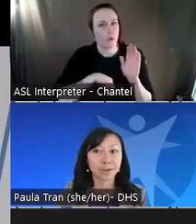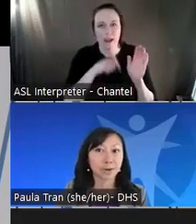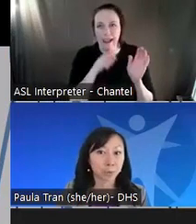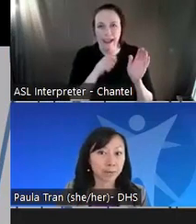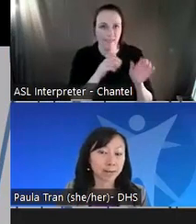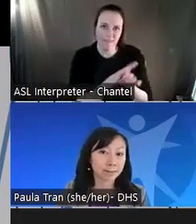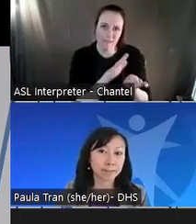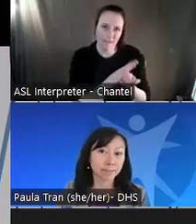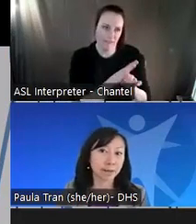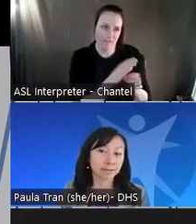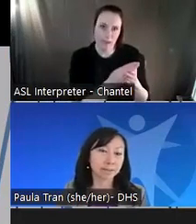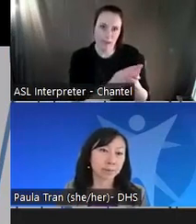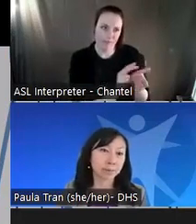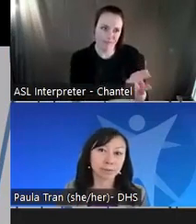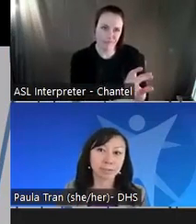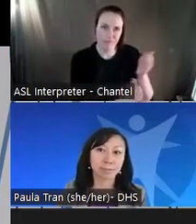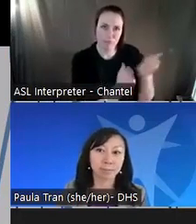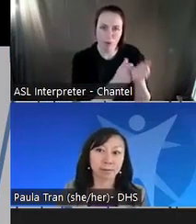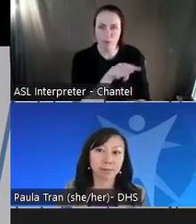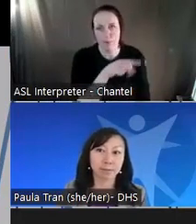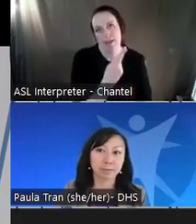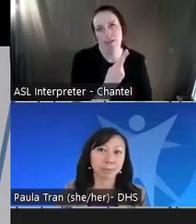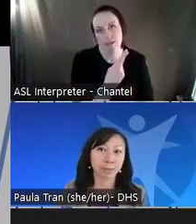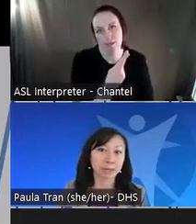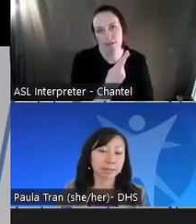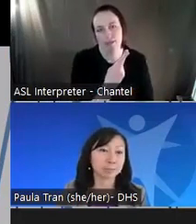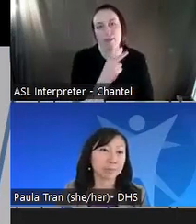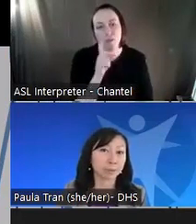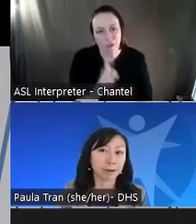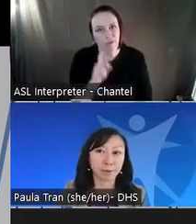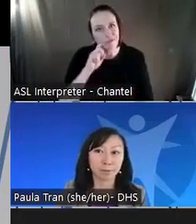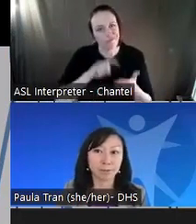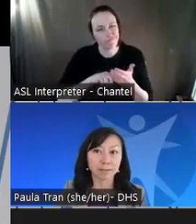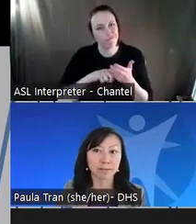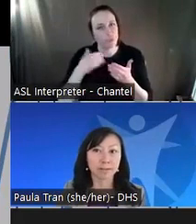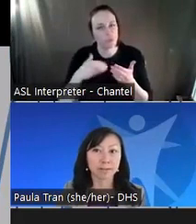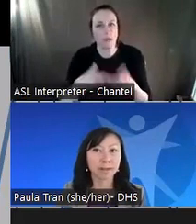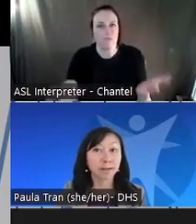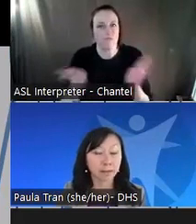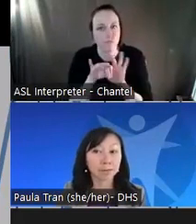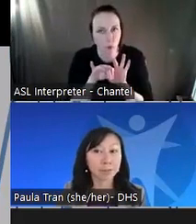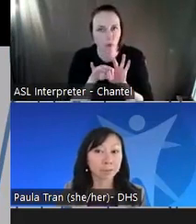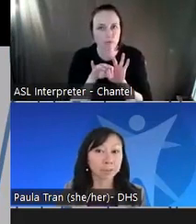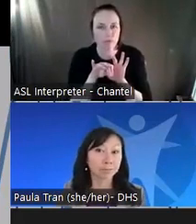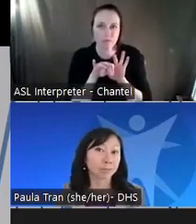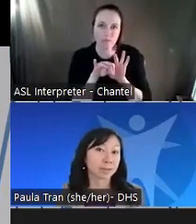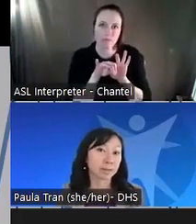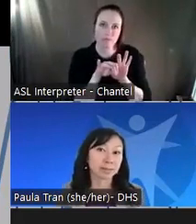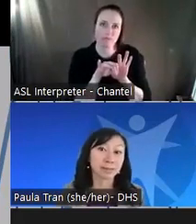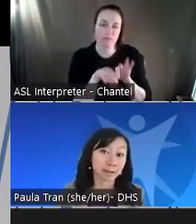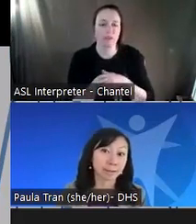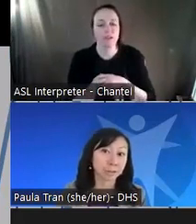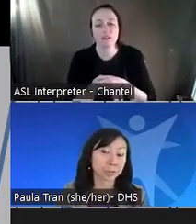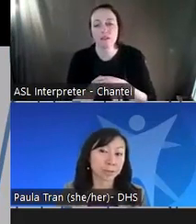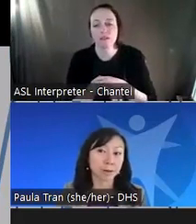years. Recognizing this fact and the importance of public health system to protect and promote the health of Wisconsinites, the governor's budget makes